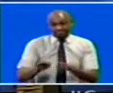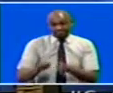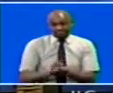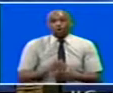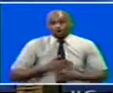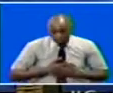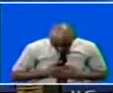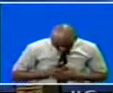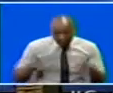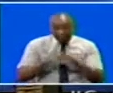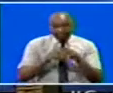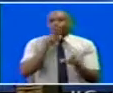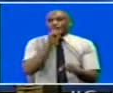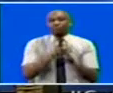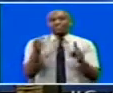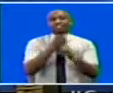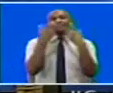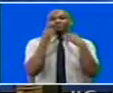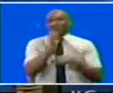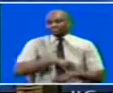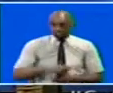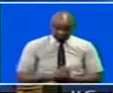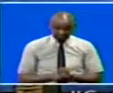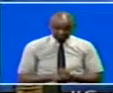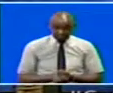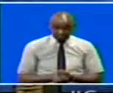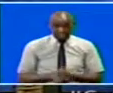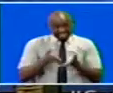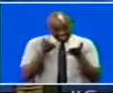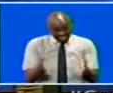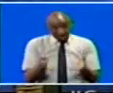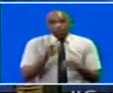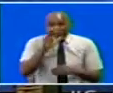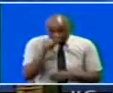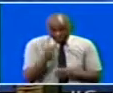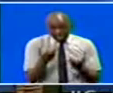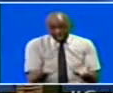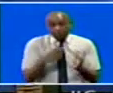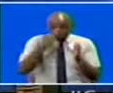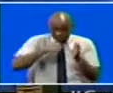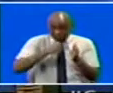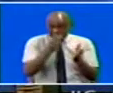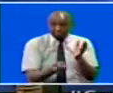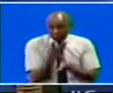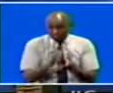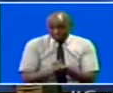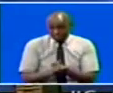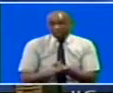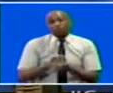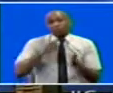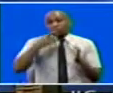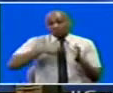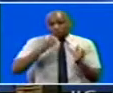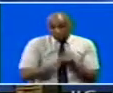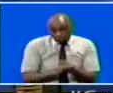2017. Honorable members, we have kept the promise. Due also to the establishment of factories for the